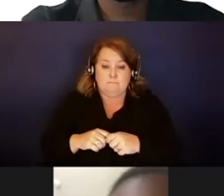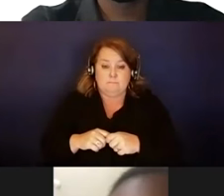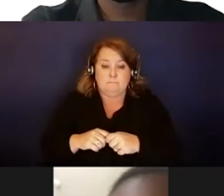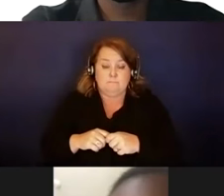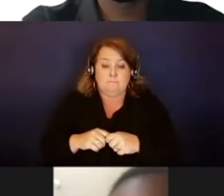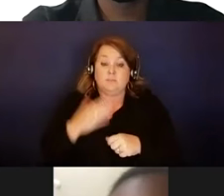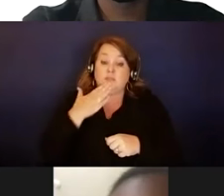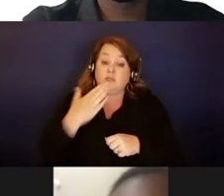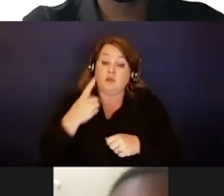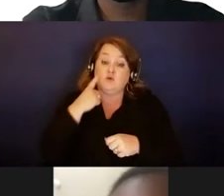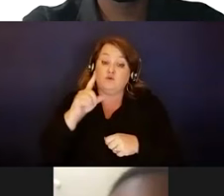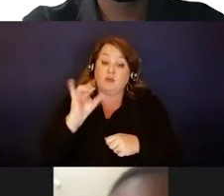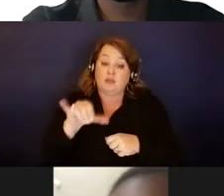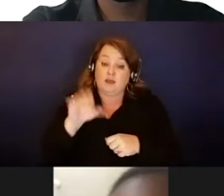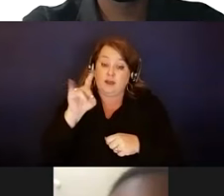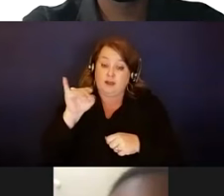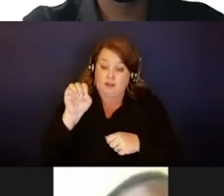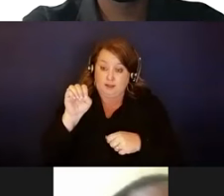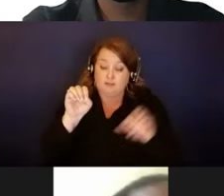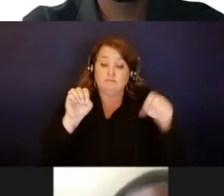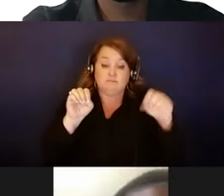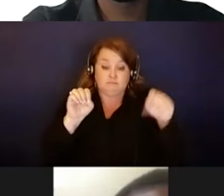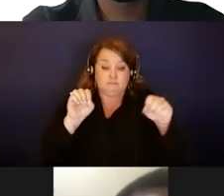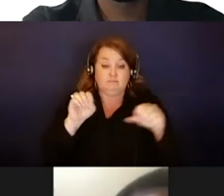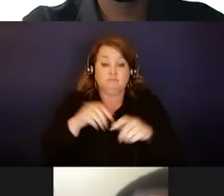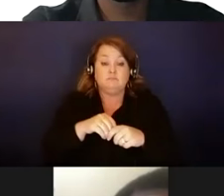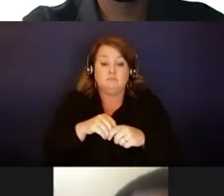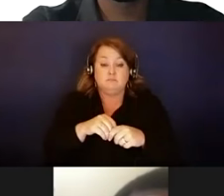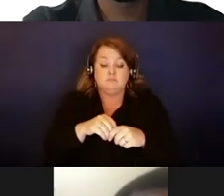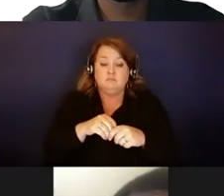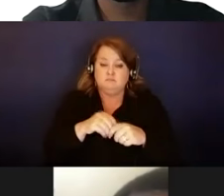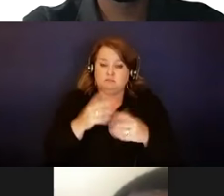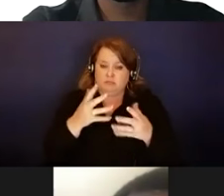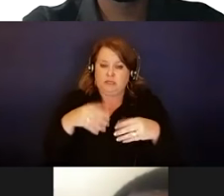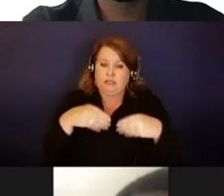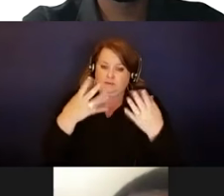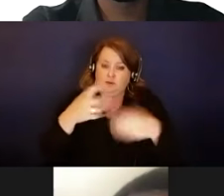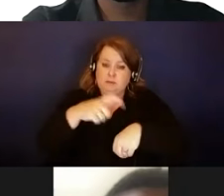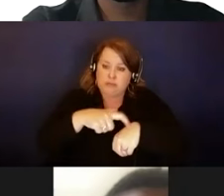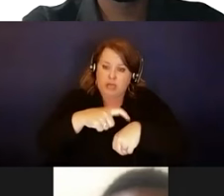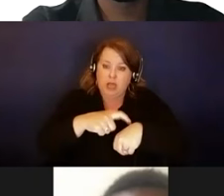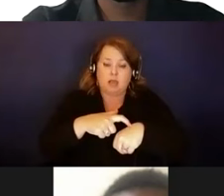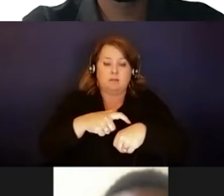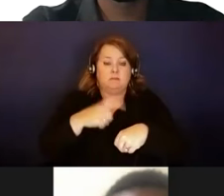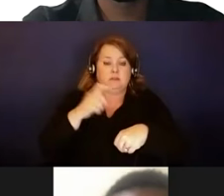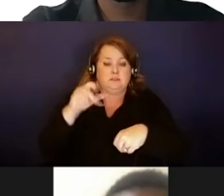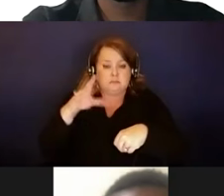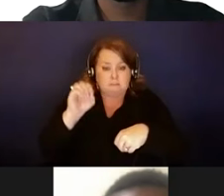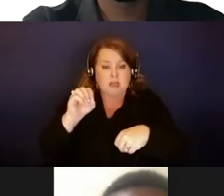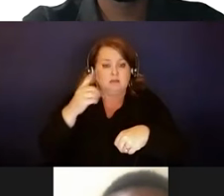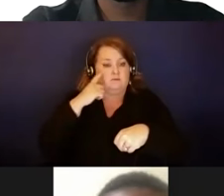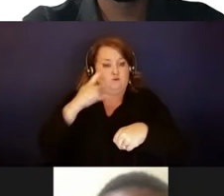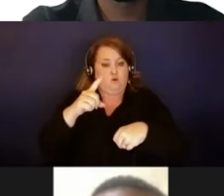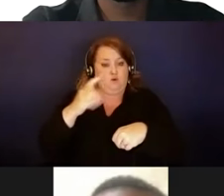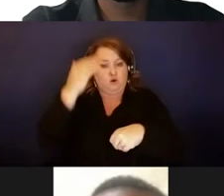Thank you for that, Eddie. So really kind of making kind of time and space for these communities to really get to know one another